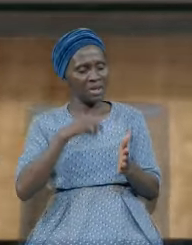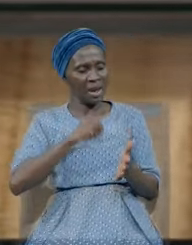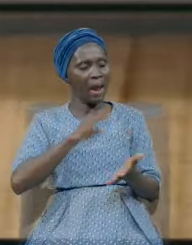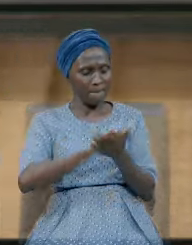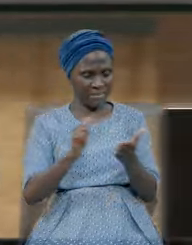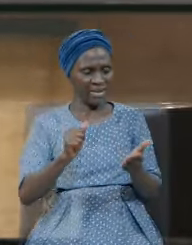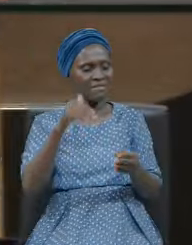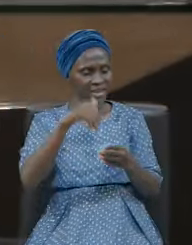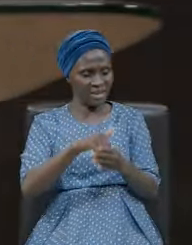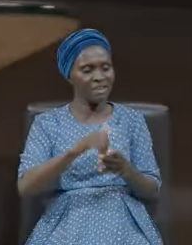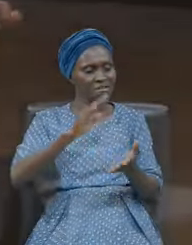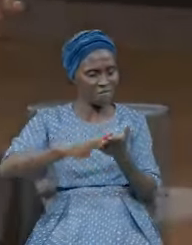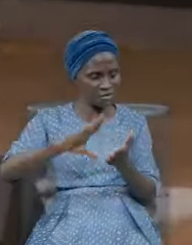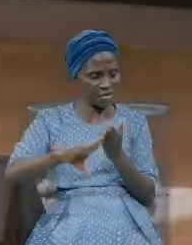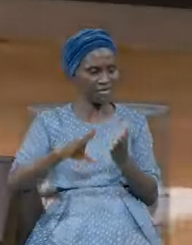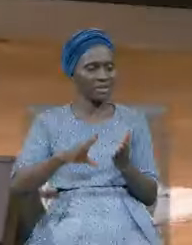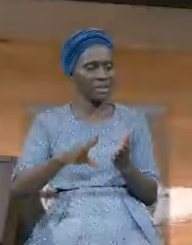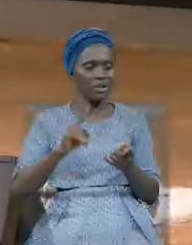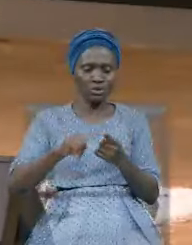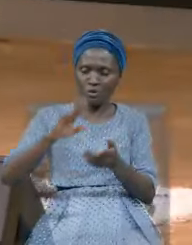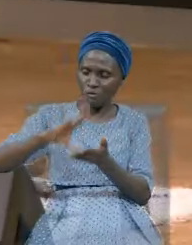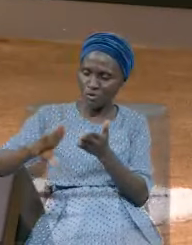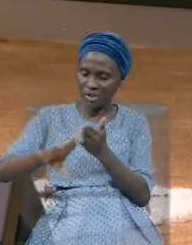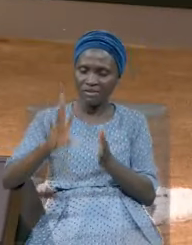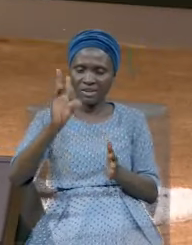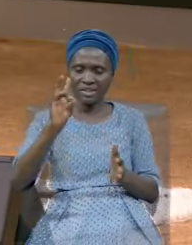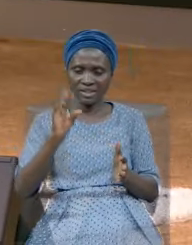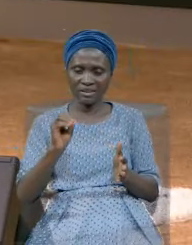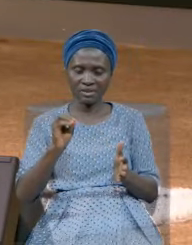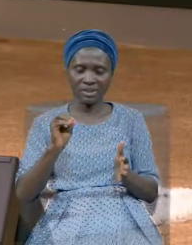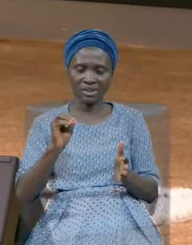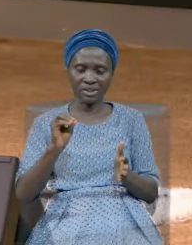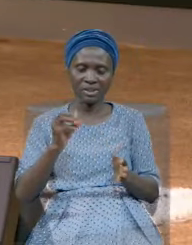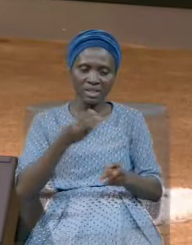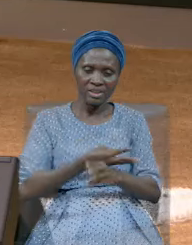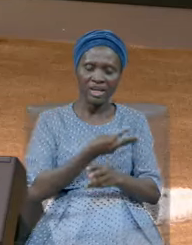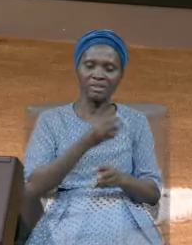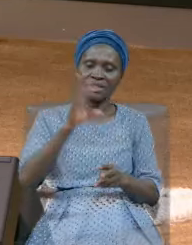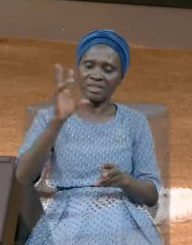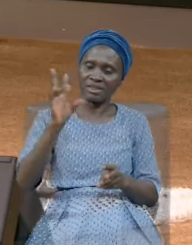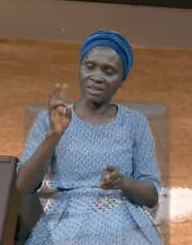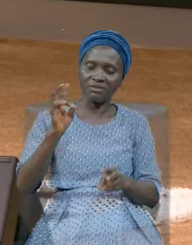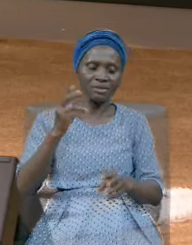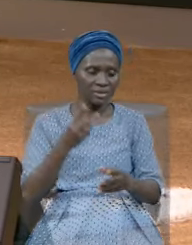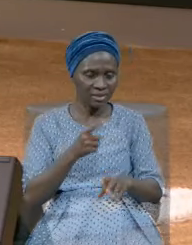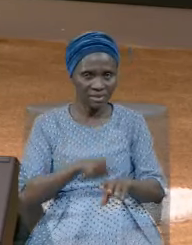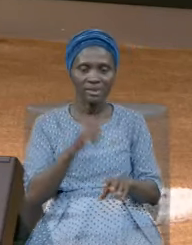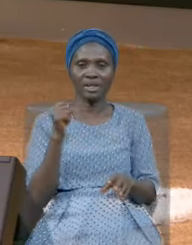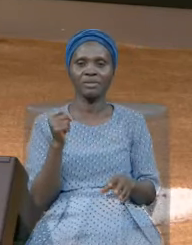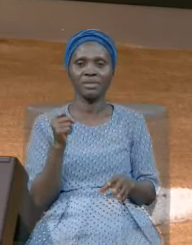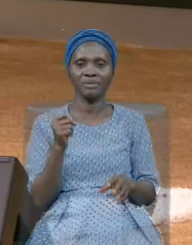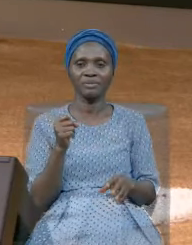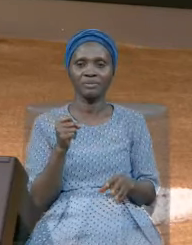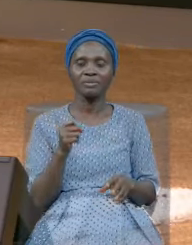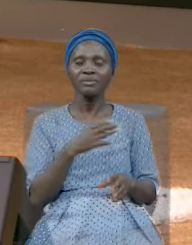forgiveness. Forgive 70 times 7 times. They are not seeking for the grace to forgive 70